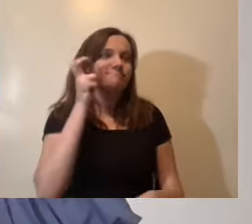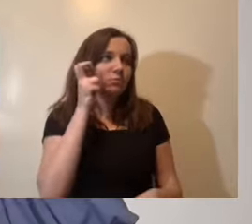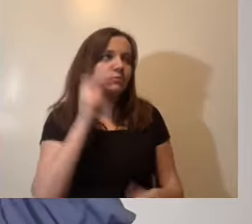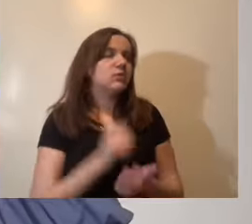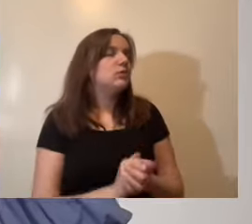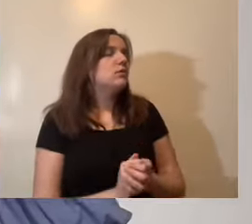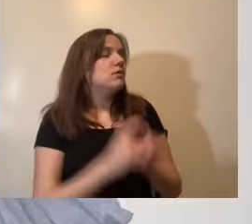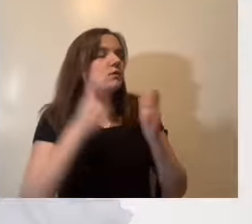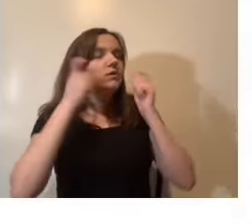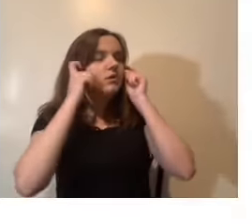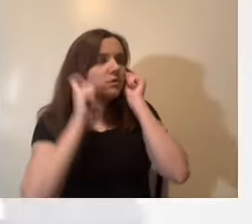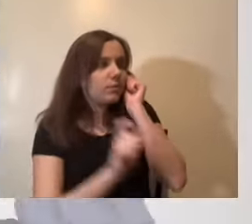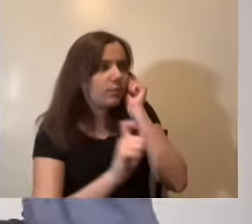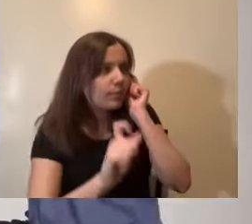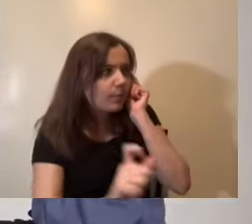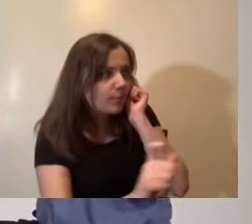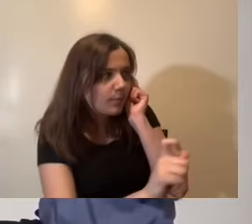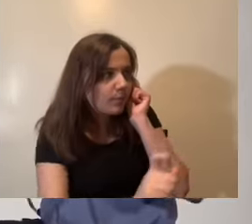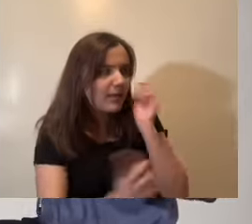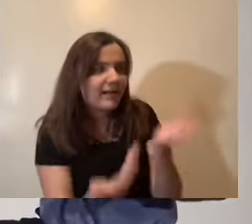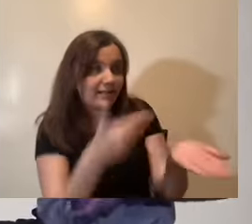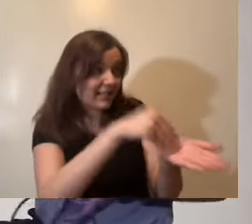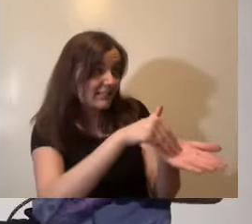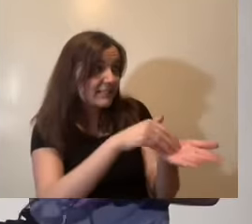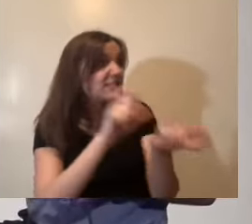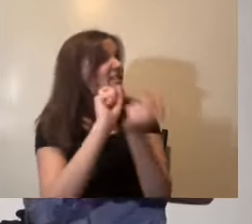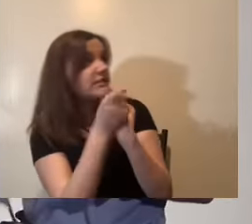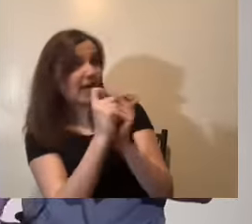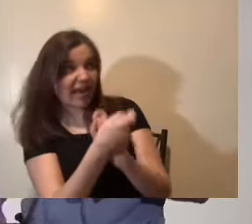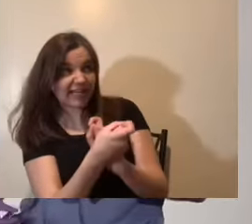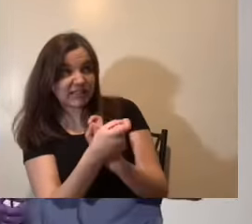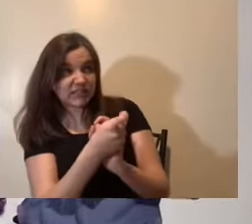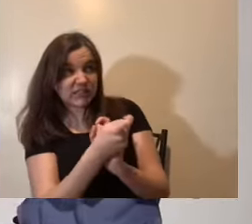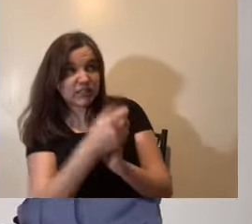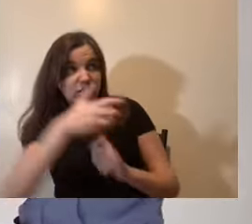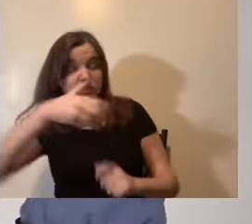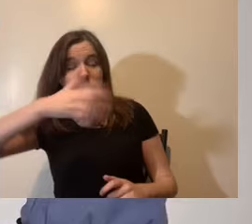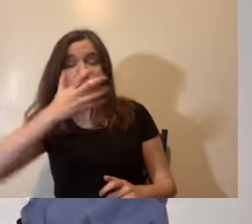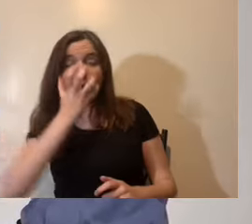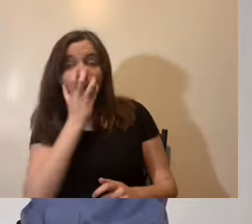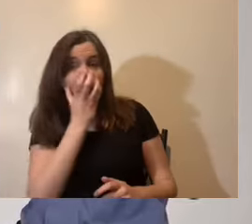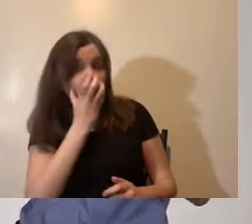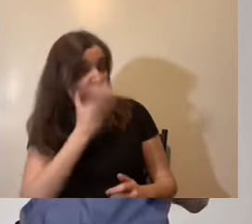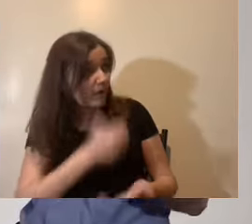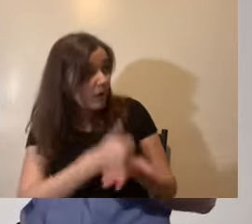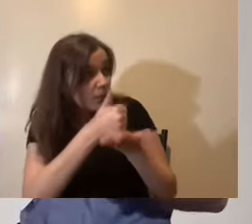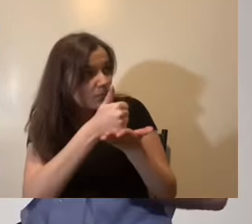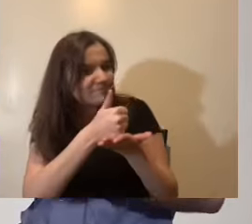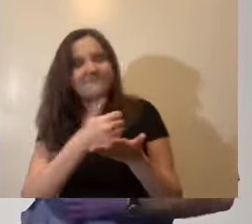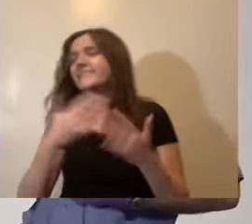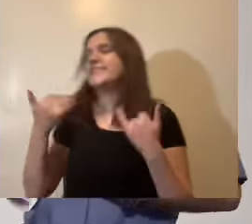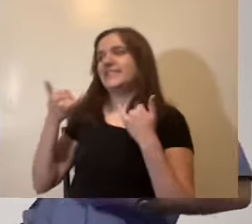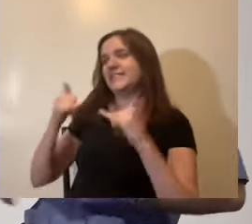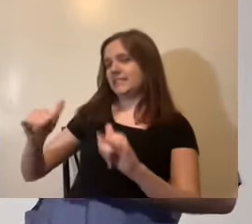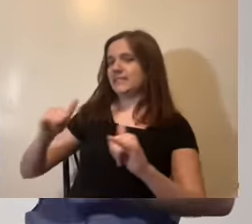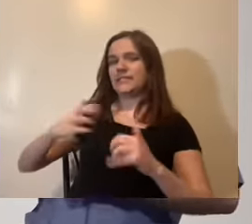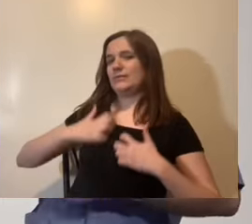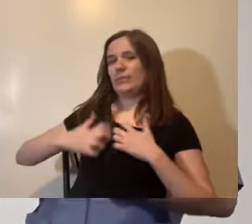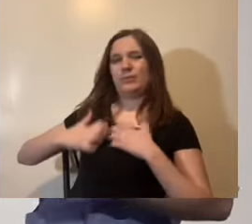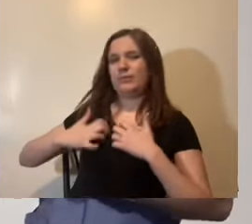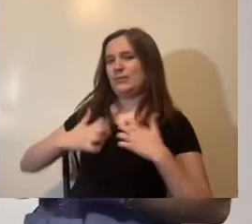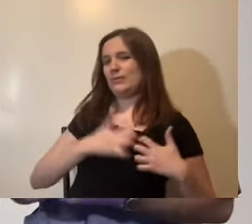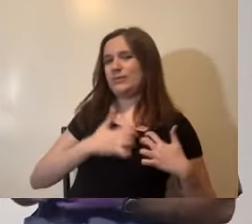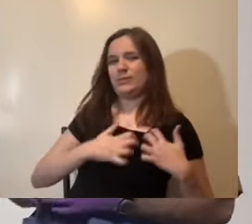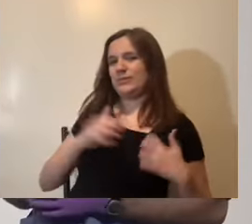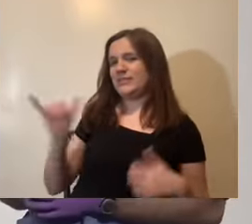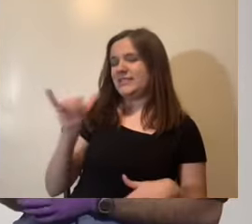listen again. Have my lung sounds changed at all with the oxygen? No, they're still wheezy. Okay. Has my patient's ability to breathe, does